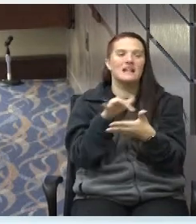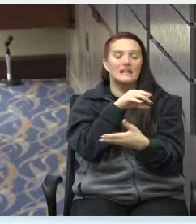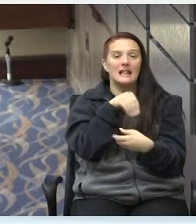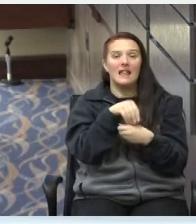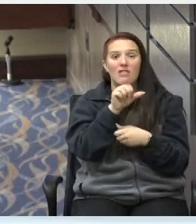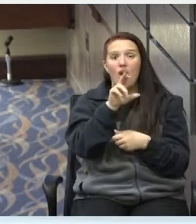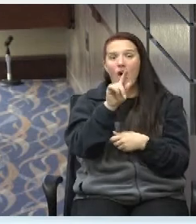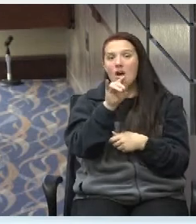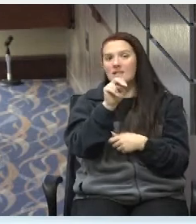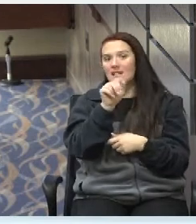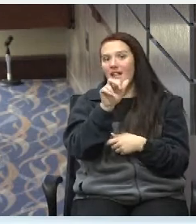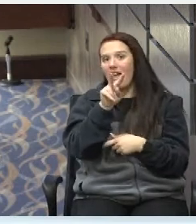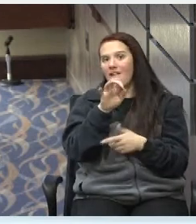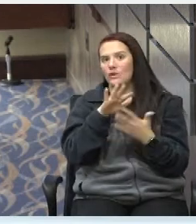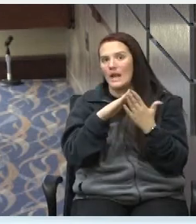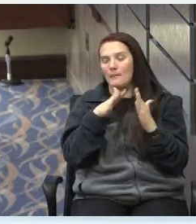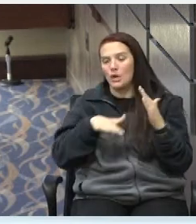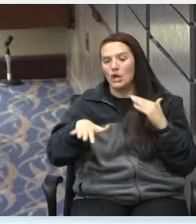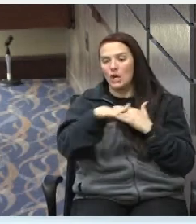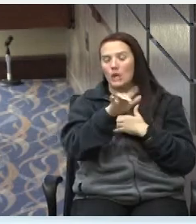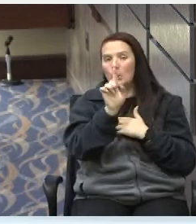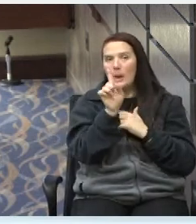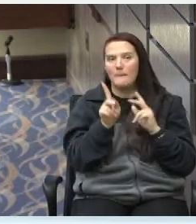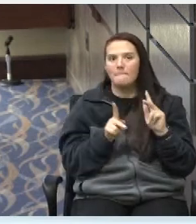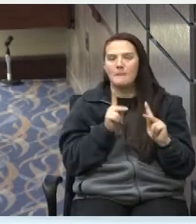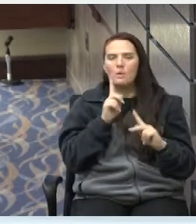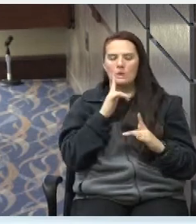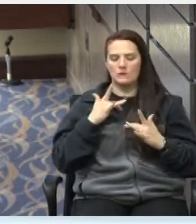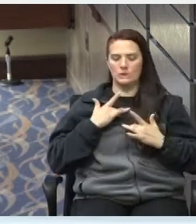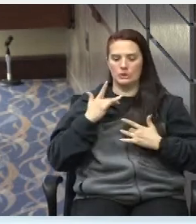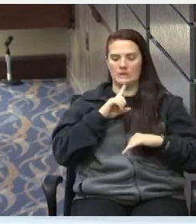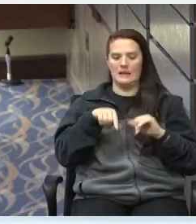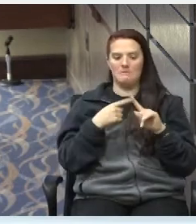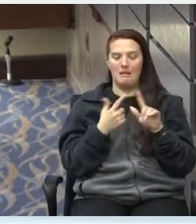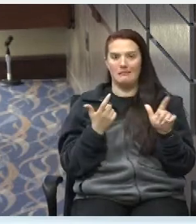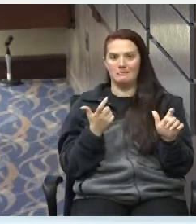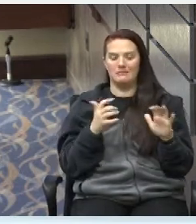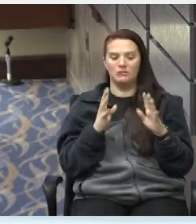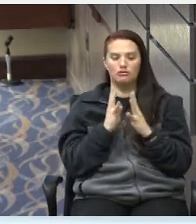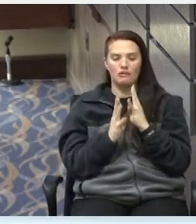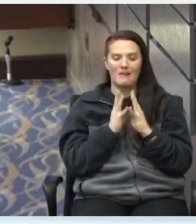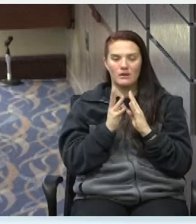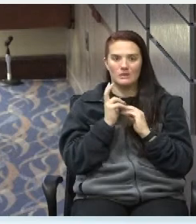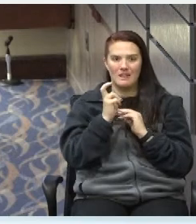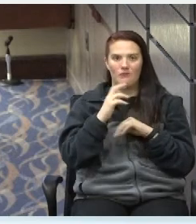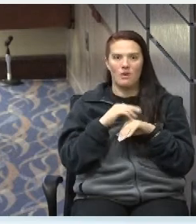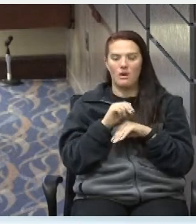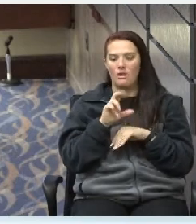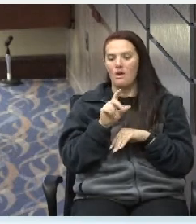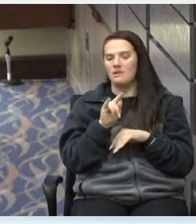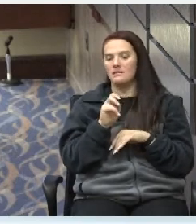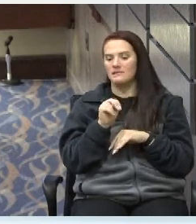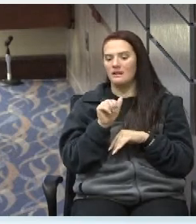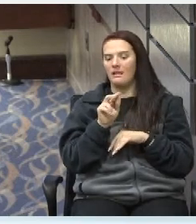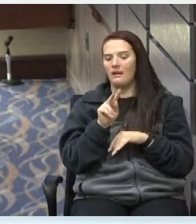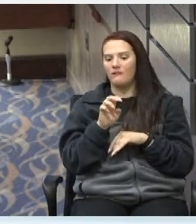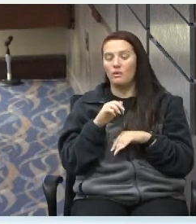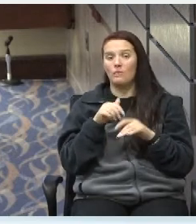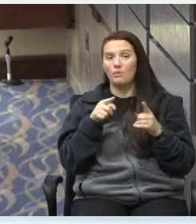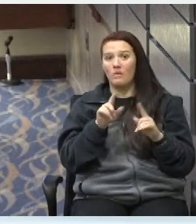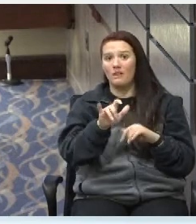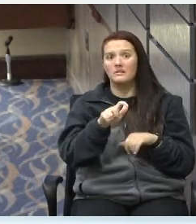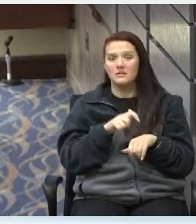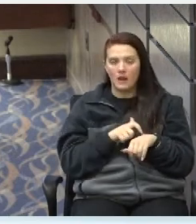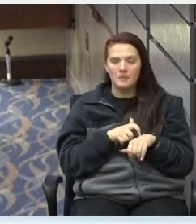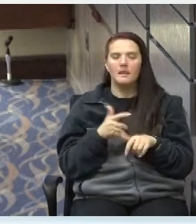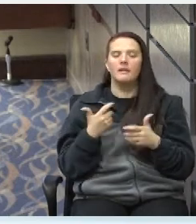Avenue neighborhood. People were concerned about the speed that the traffic was traveling on Austin Avenue. At the time,